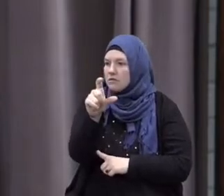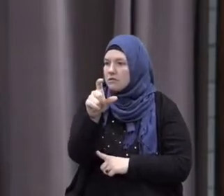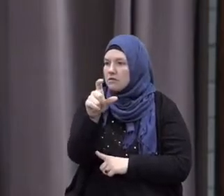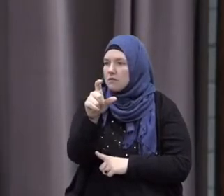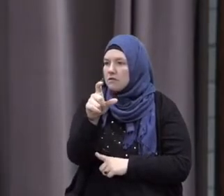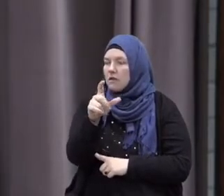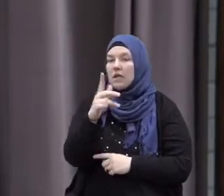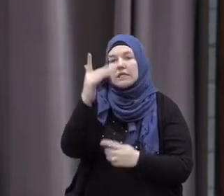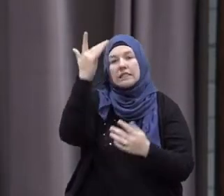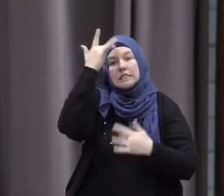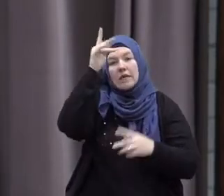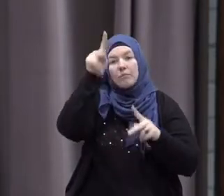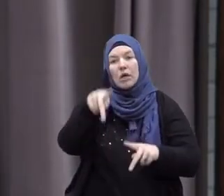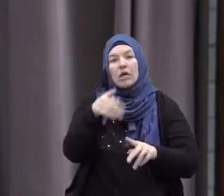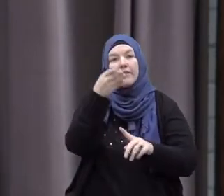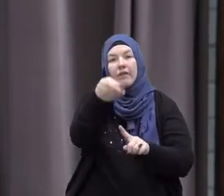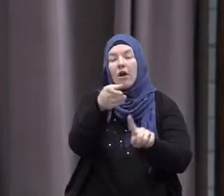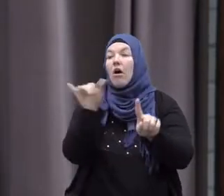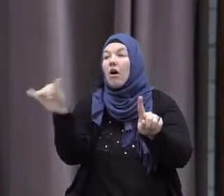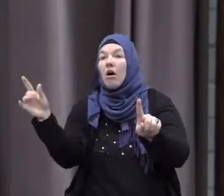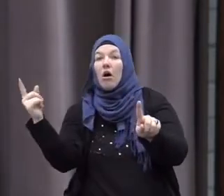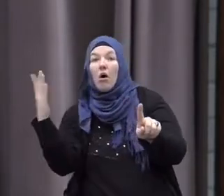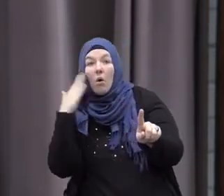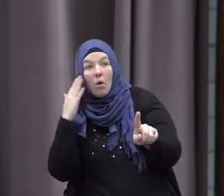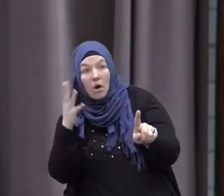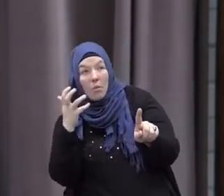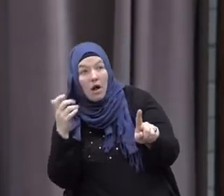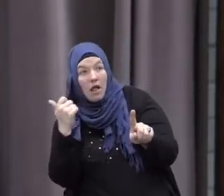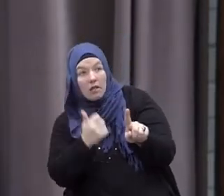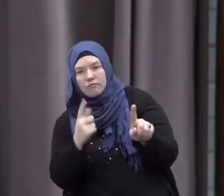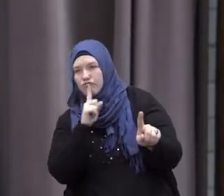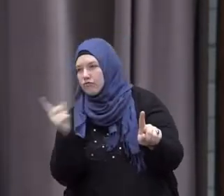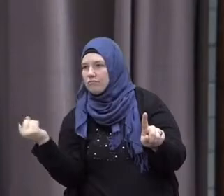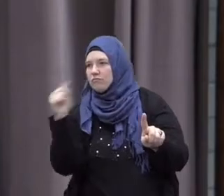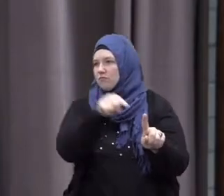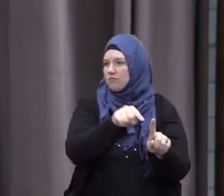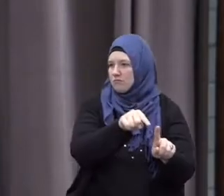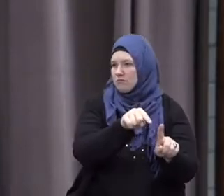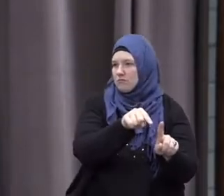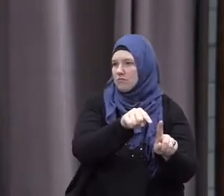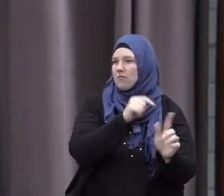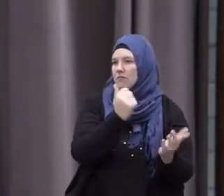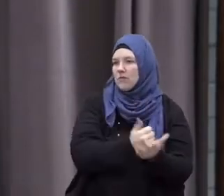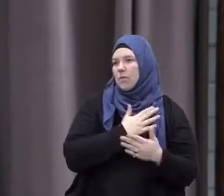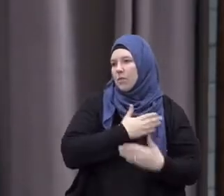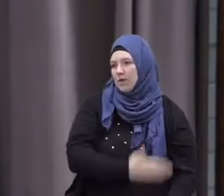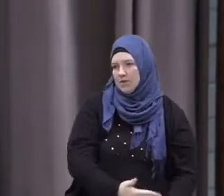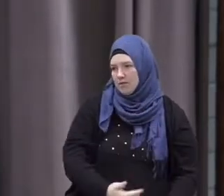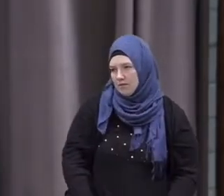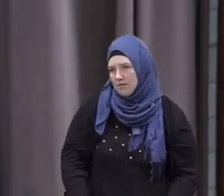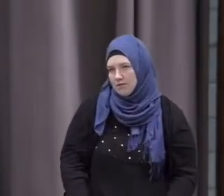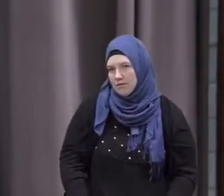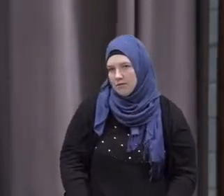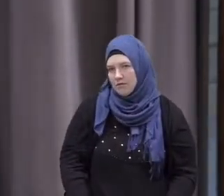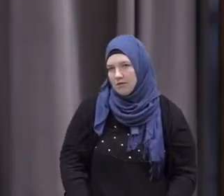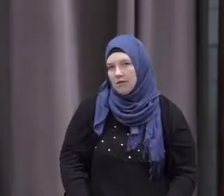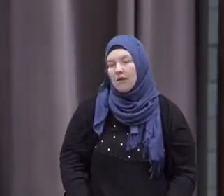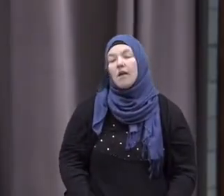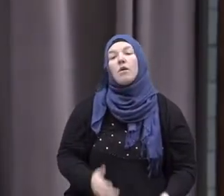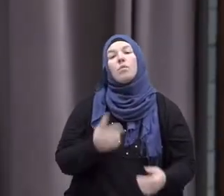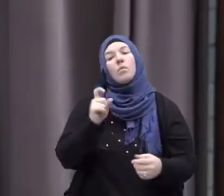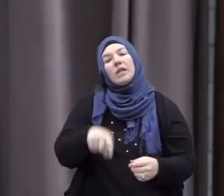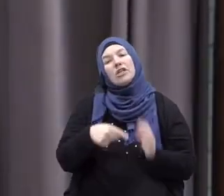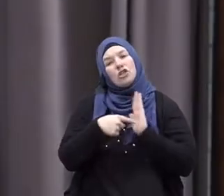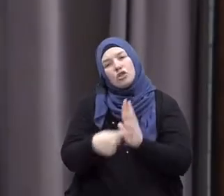around and give us a chance to show our compassion and our love and our care.